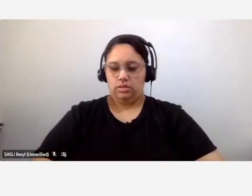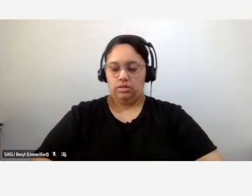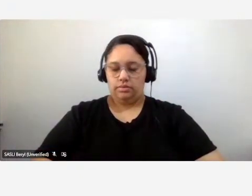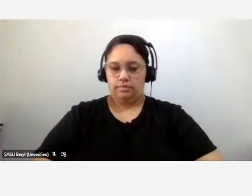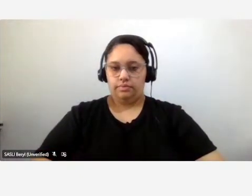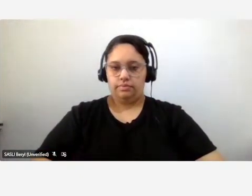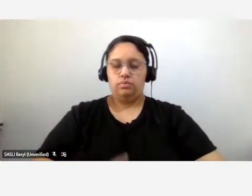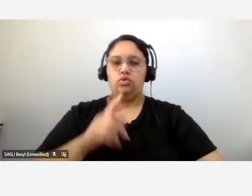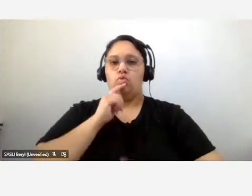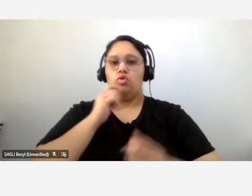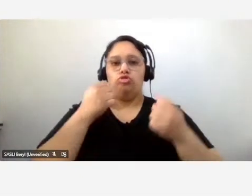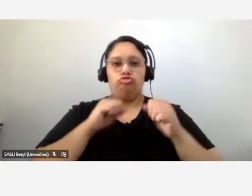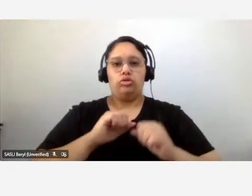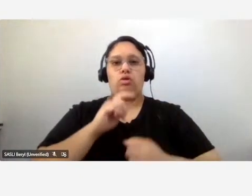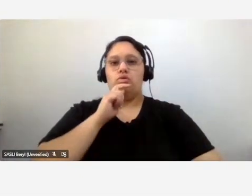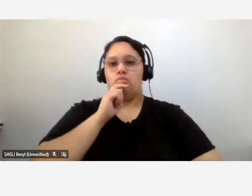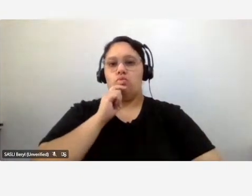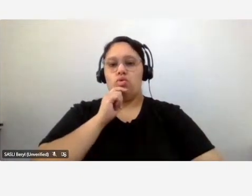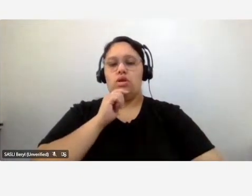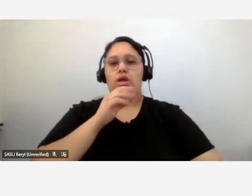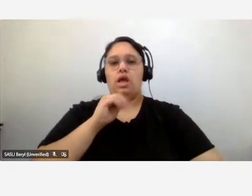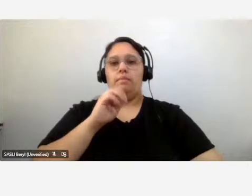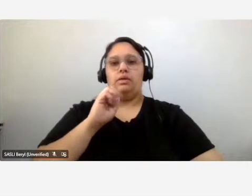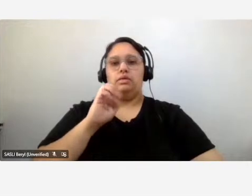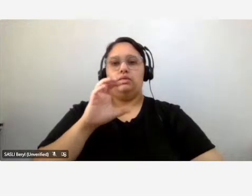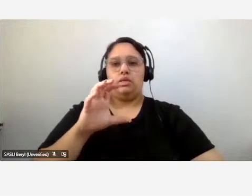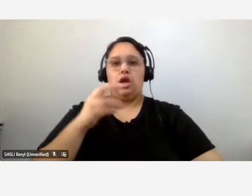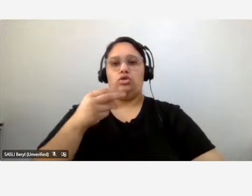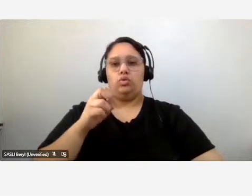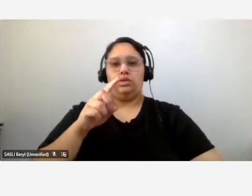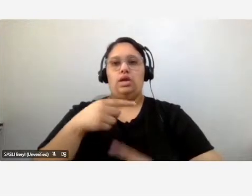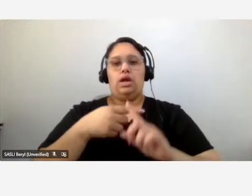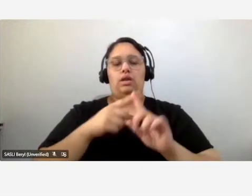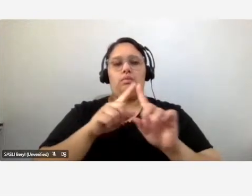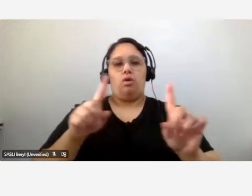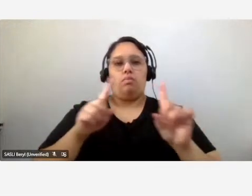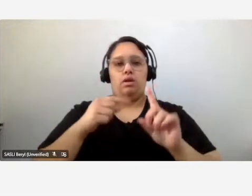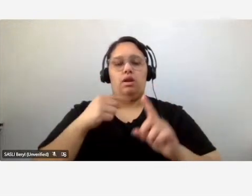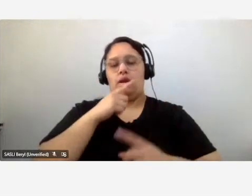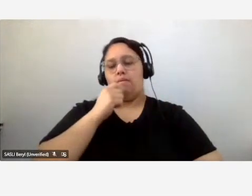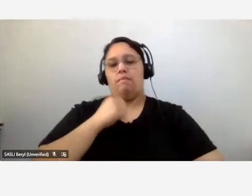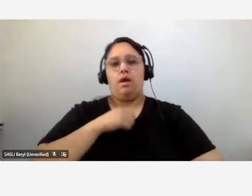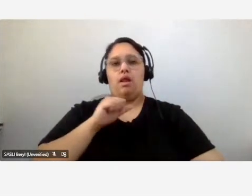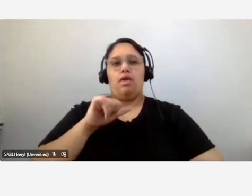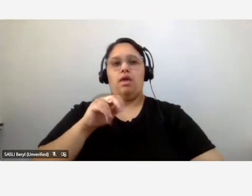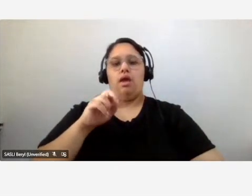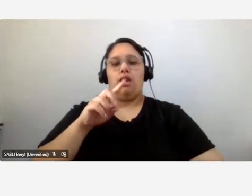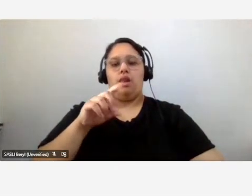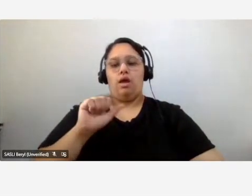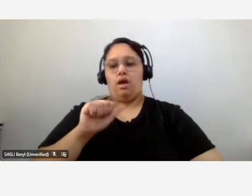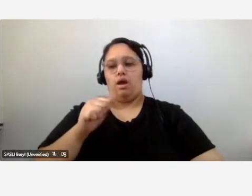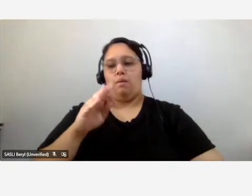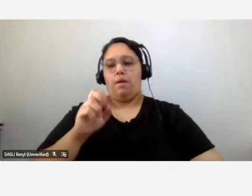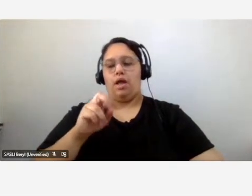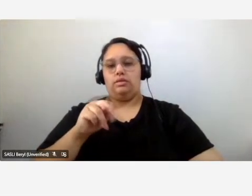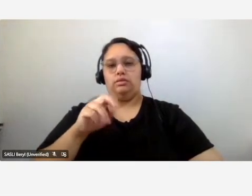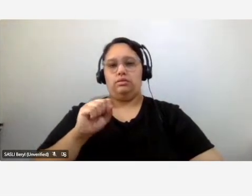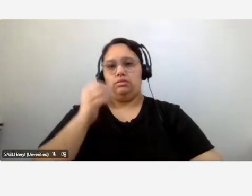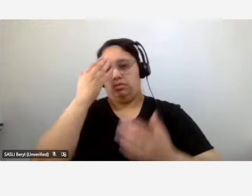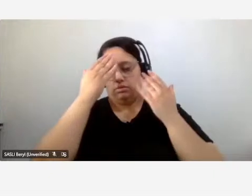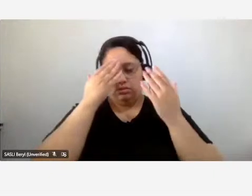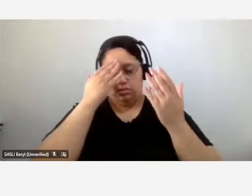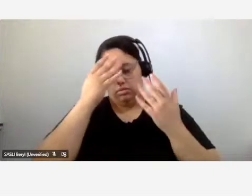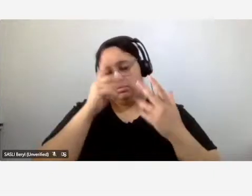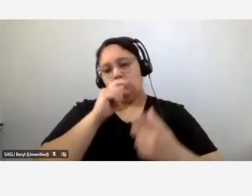Good morning, Chair. Good morning to the MEC, HOD, and the department. I am Ayanda Barnes. Molweni nonke igama